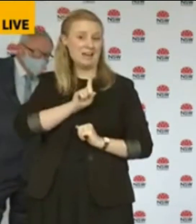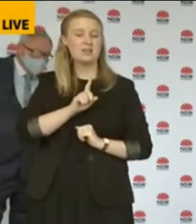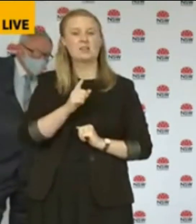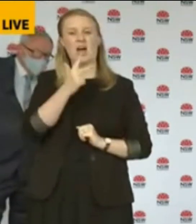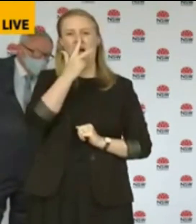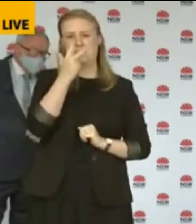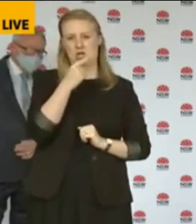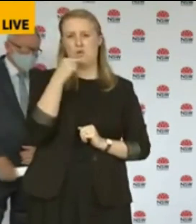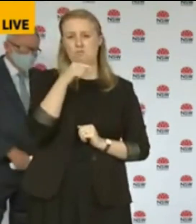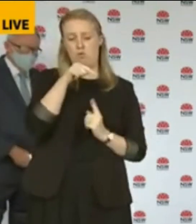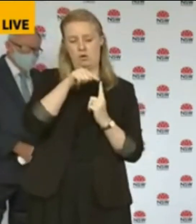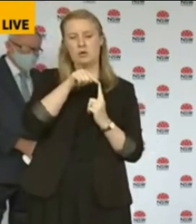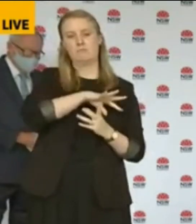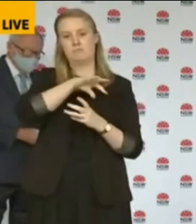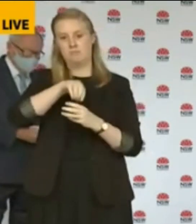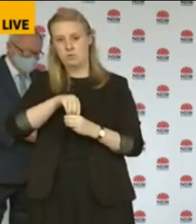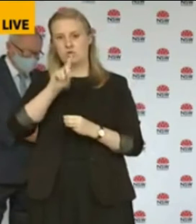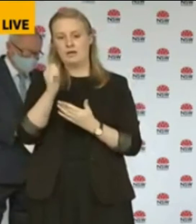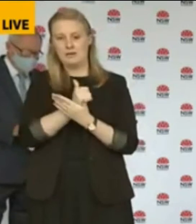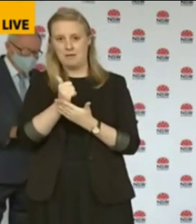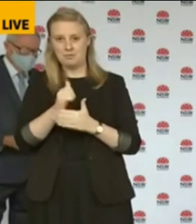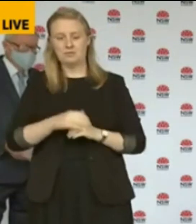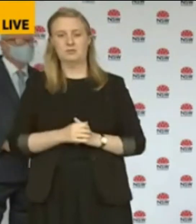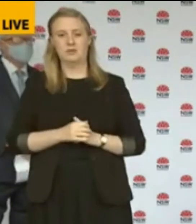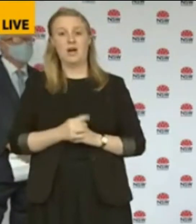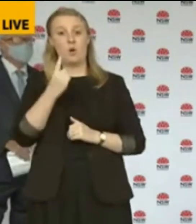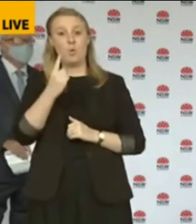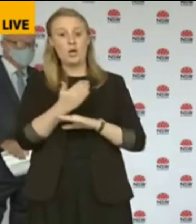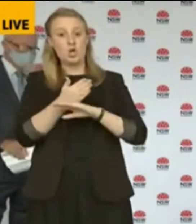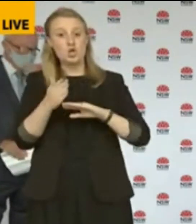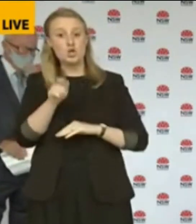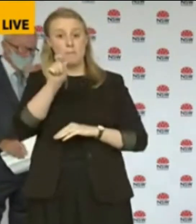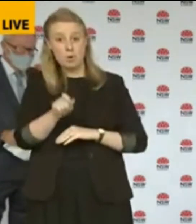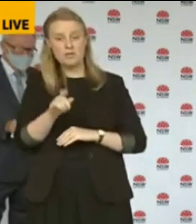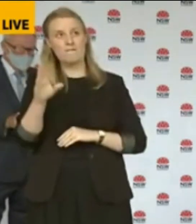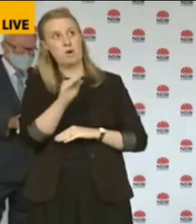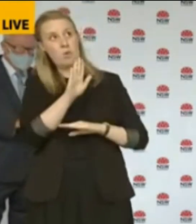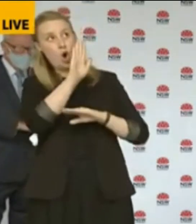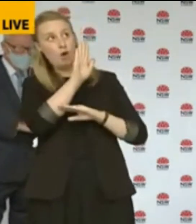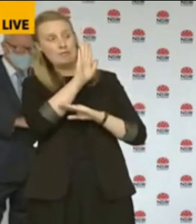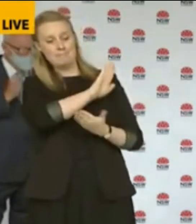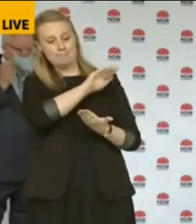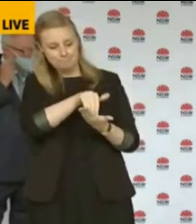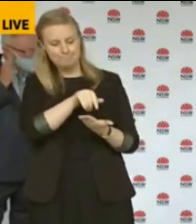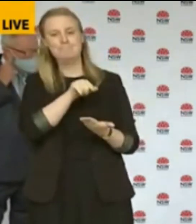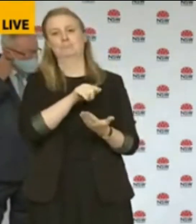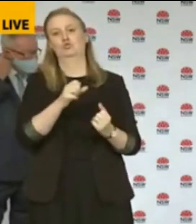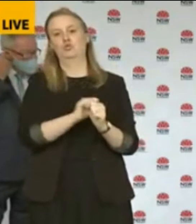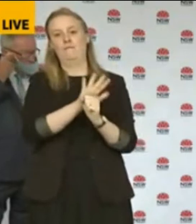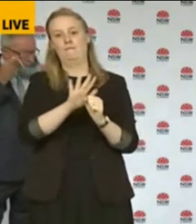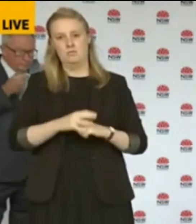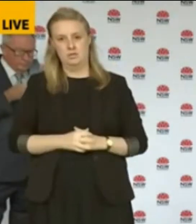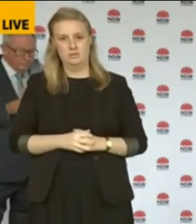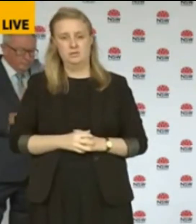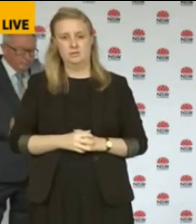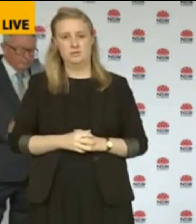also 1 new case acquired overseas, and that brings the total to 4,789 cases. As the